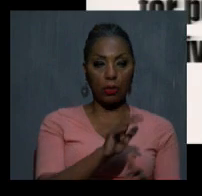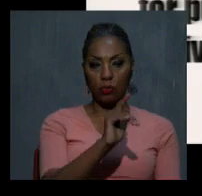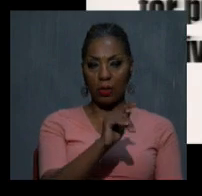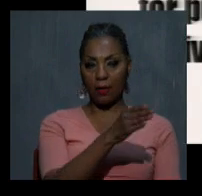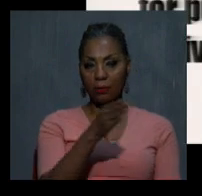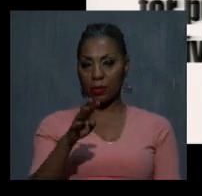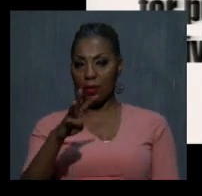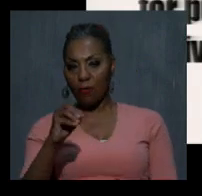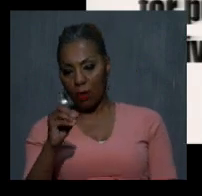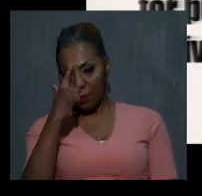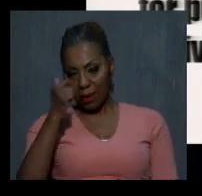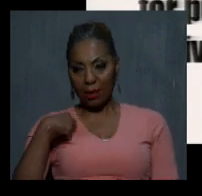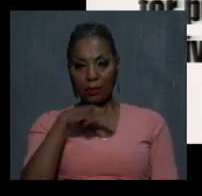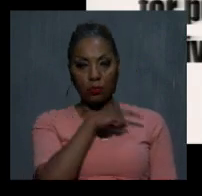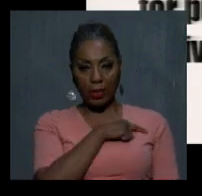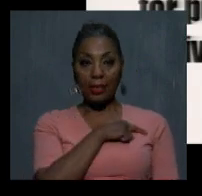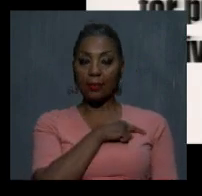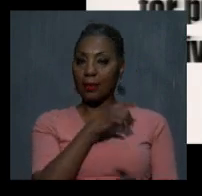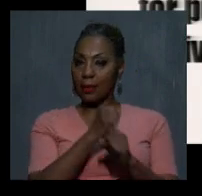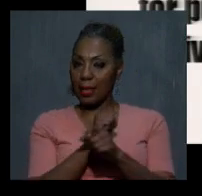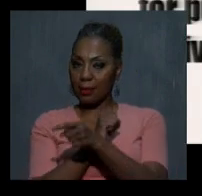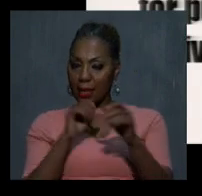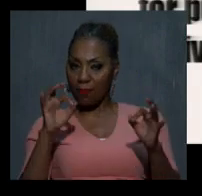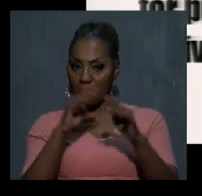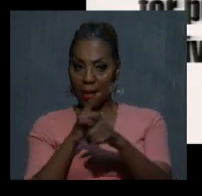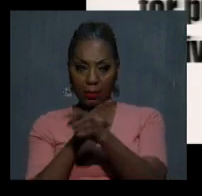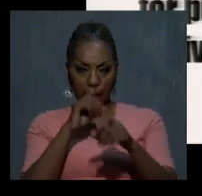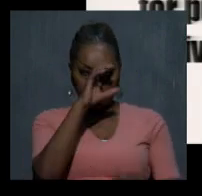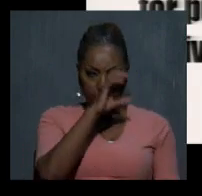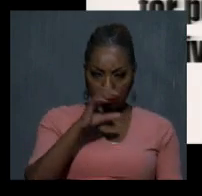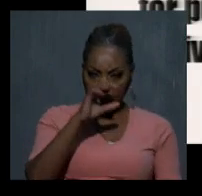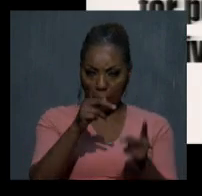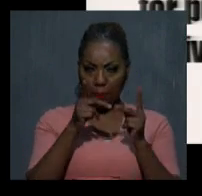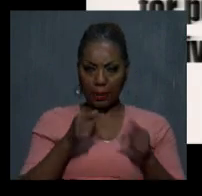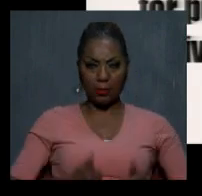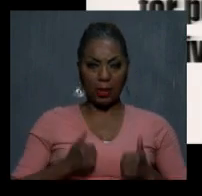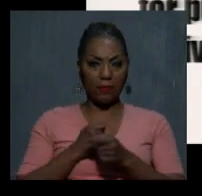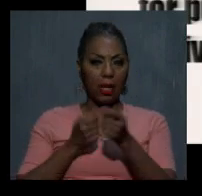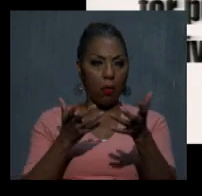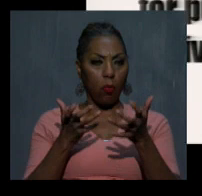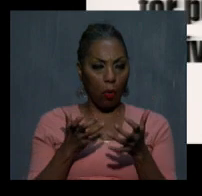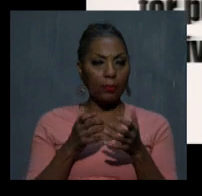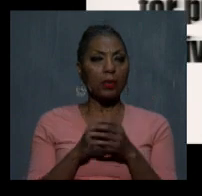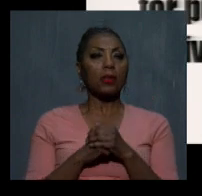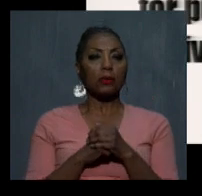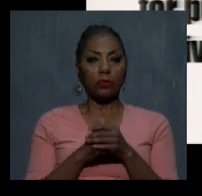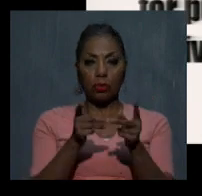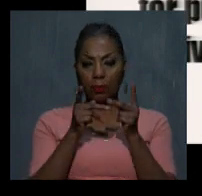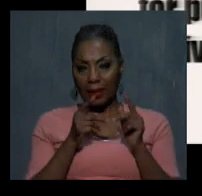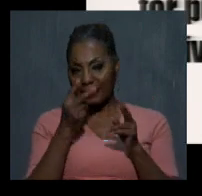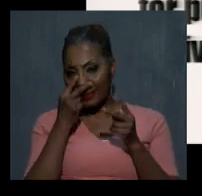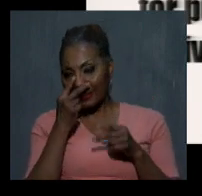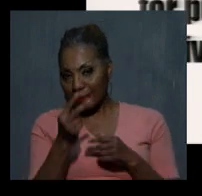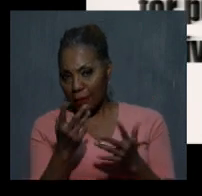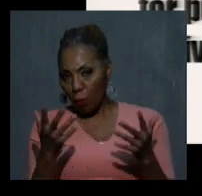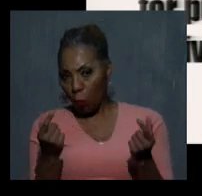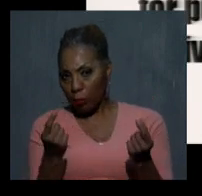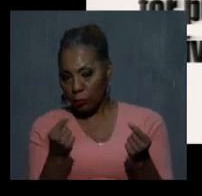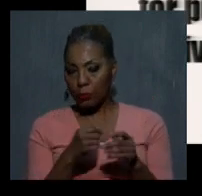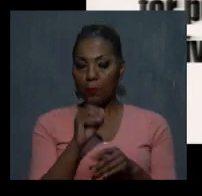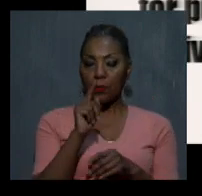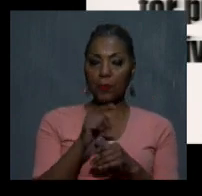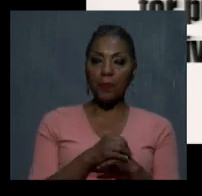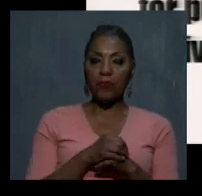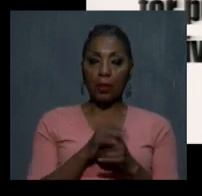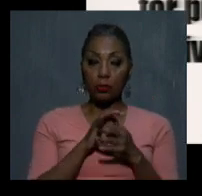40-year-olds because, again, we heard feedback from them saying when they're looking for a place to live, they're going to be able to go somewhere and see what there is to do.